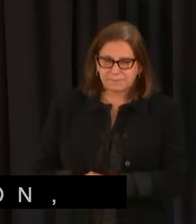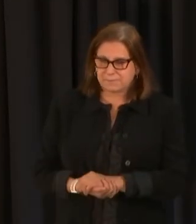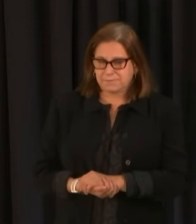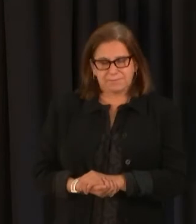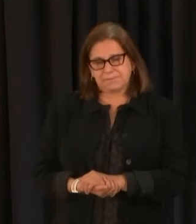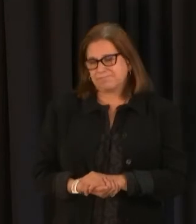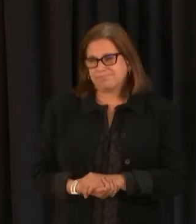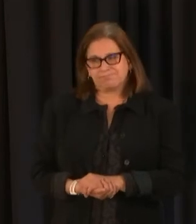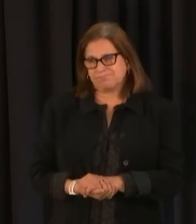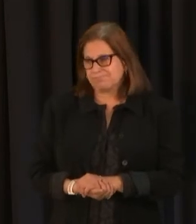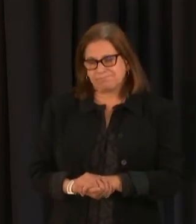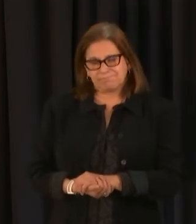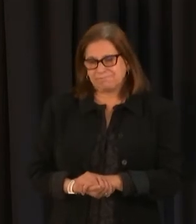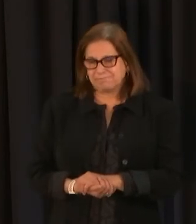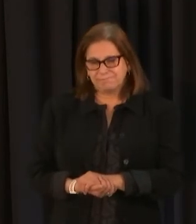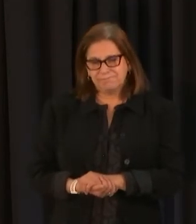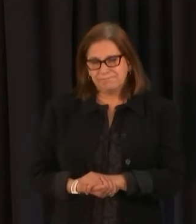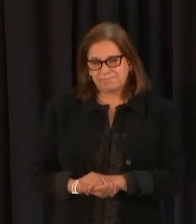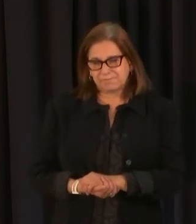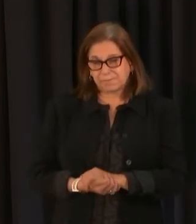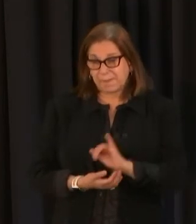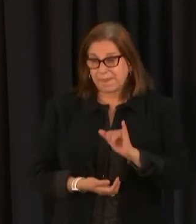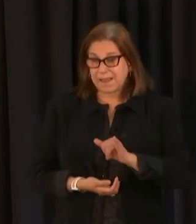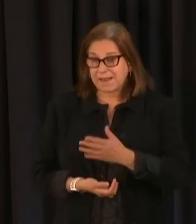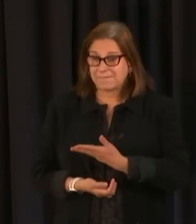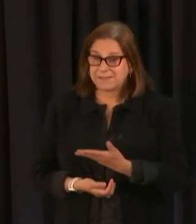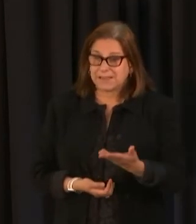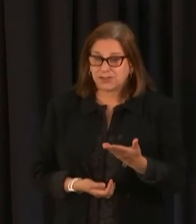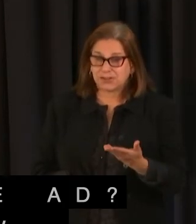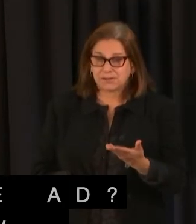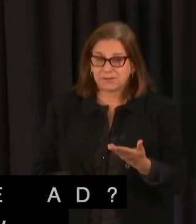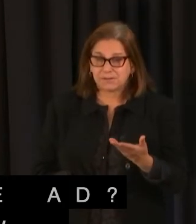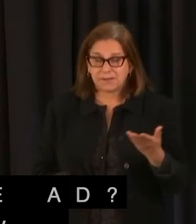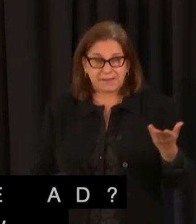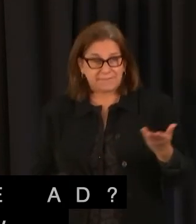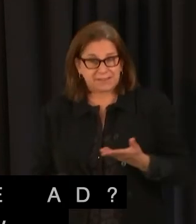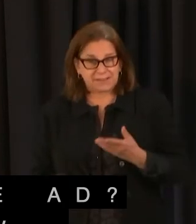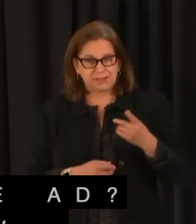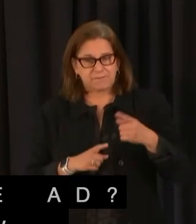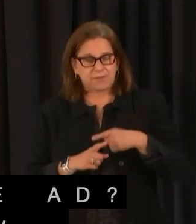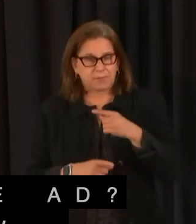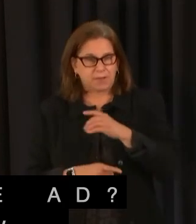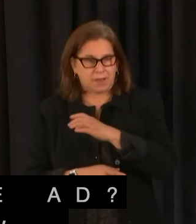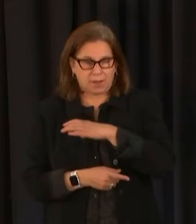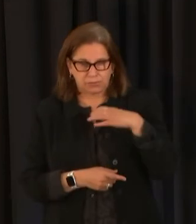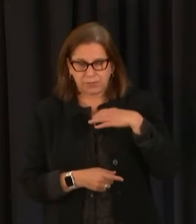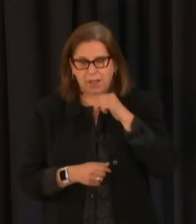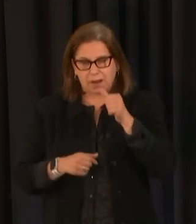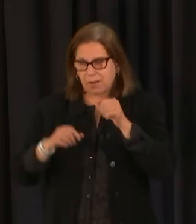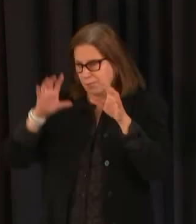don't know. That invitation typically comes from the Congress.